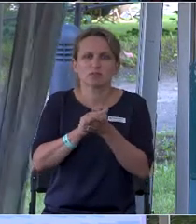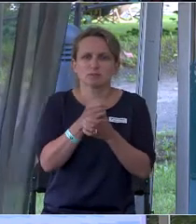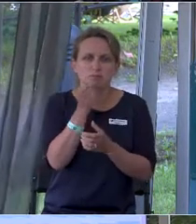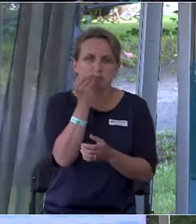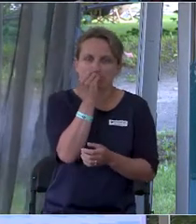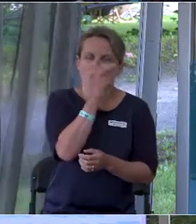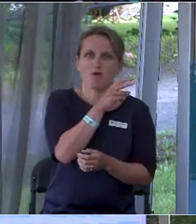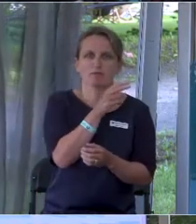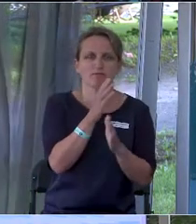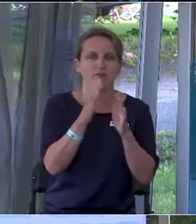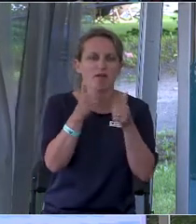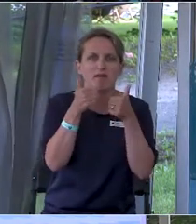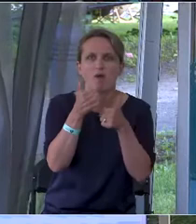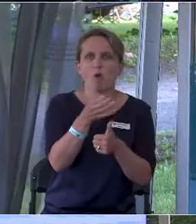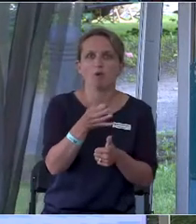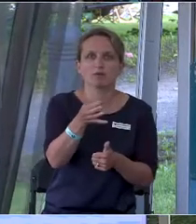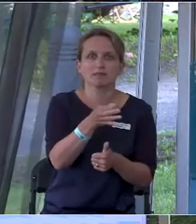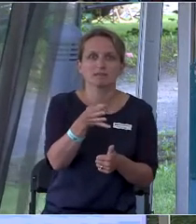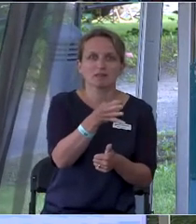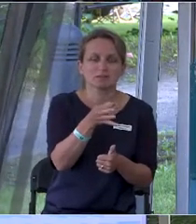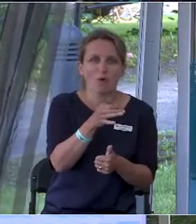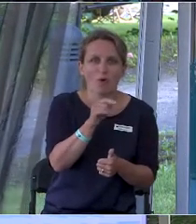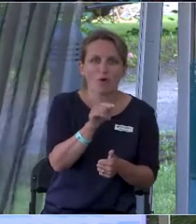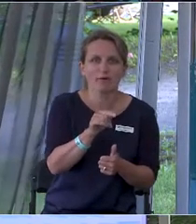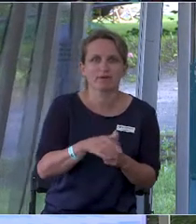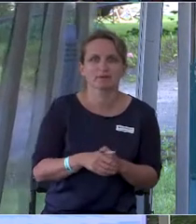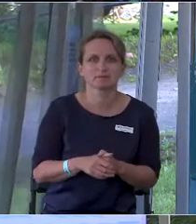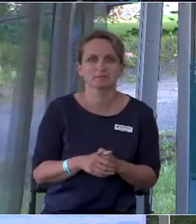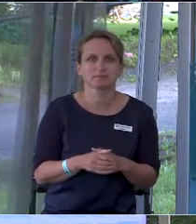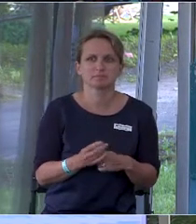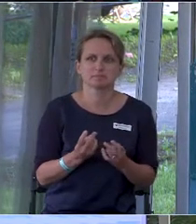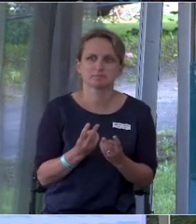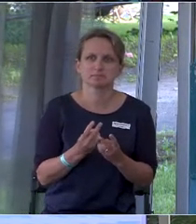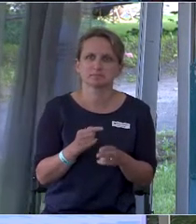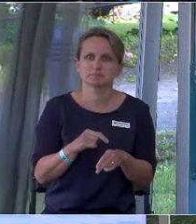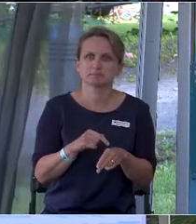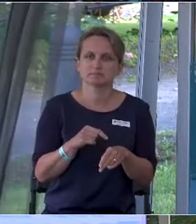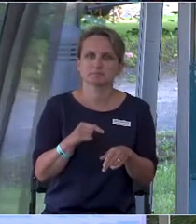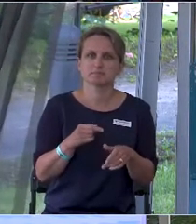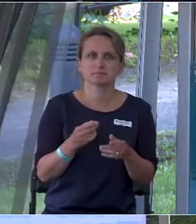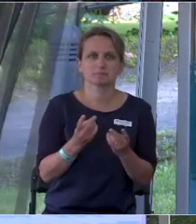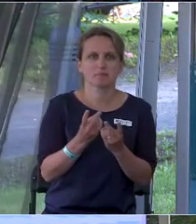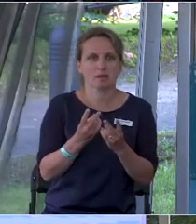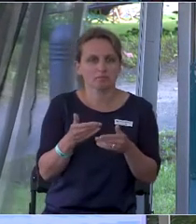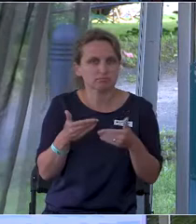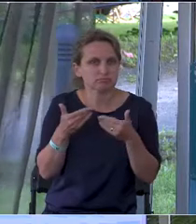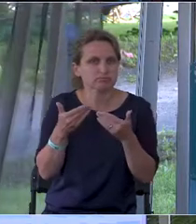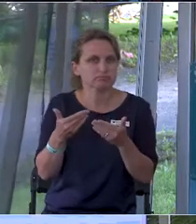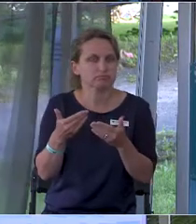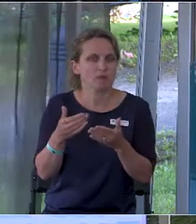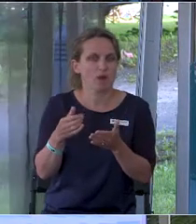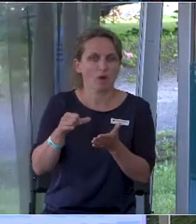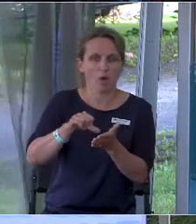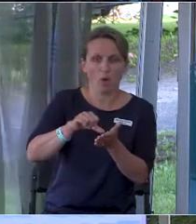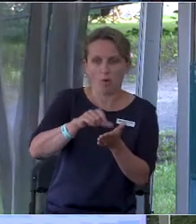professional, very good organization. And it kind of feels that it's providing service to these youth participating in